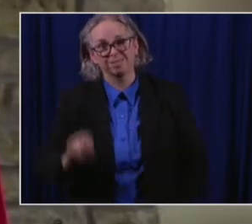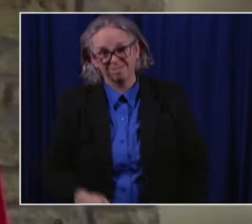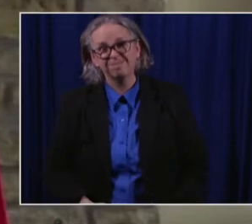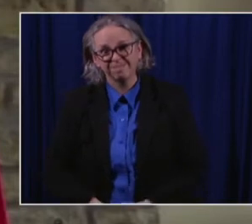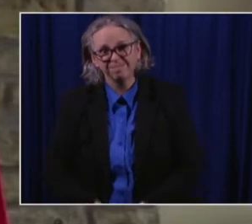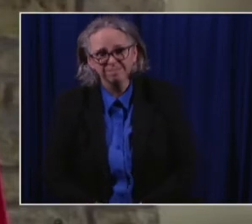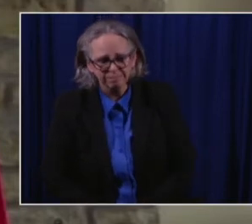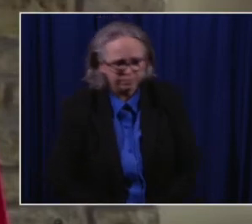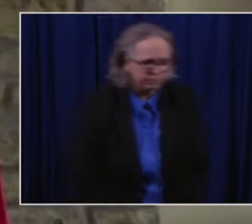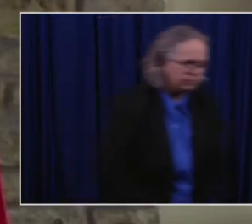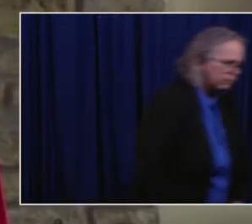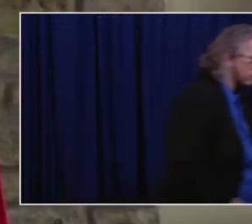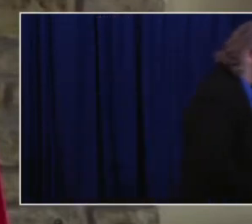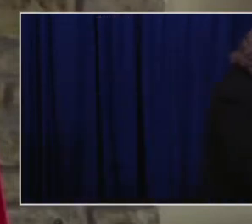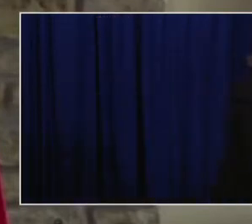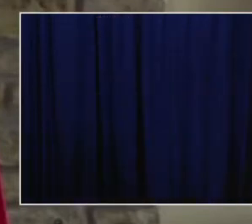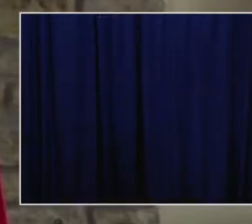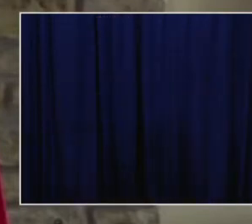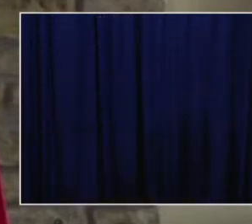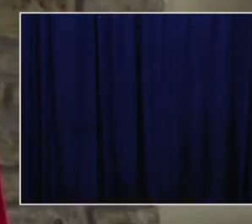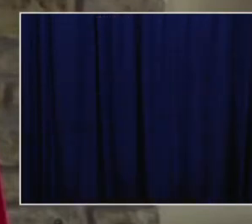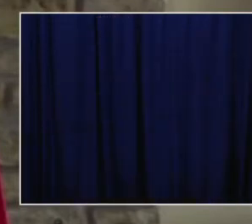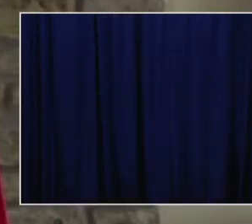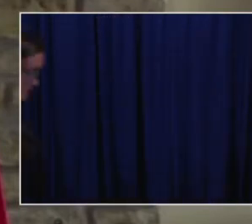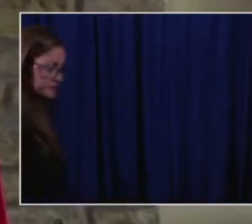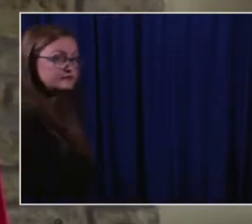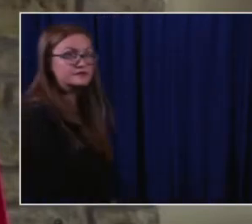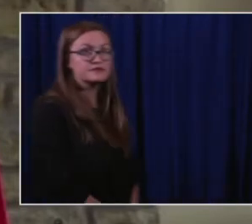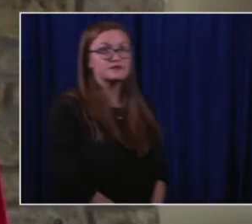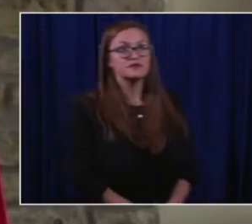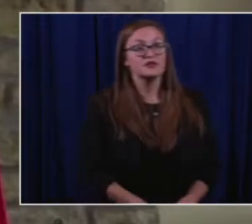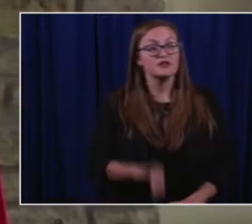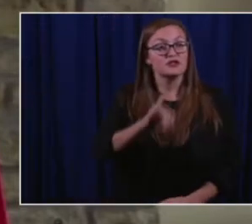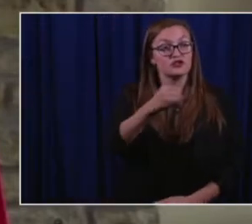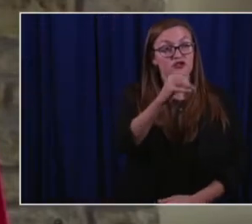Cincinnati. Good afternoon, Governor. Thanks for taking my question.